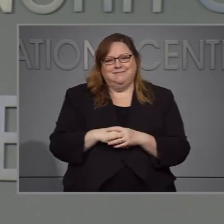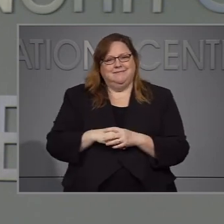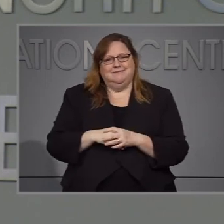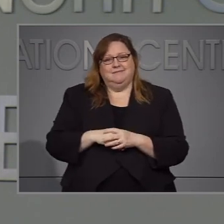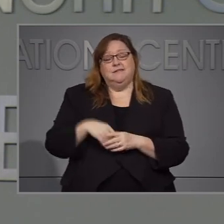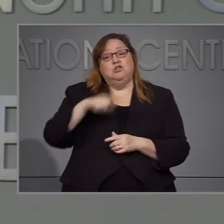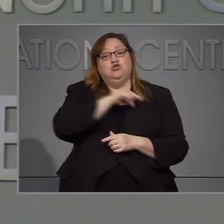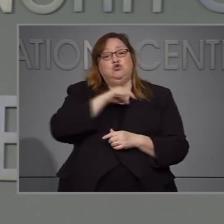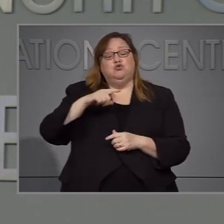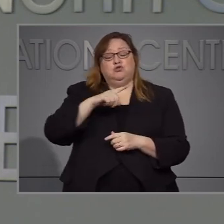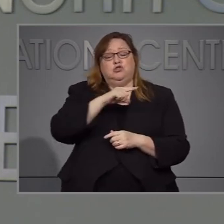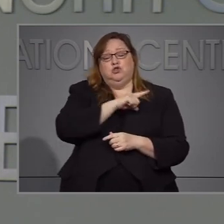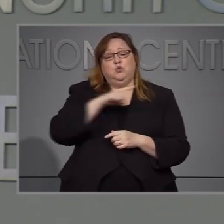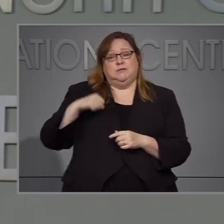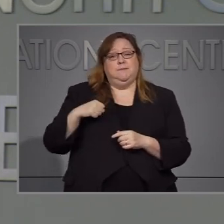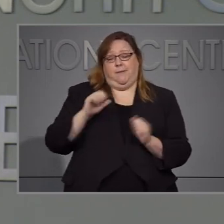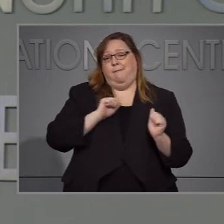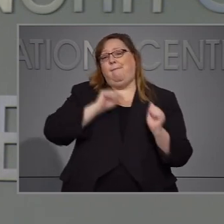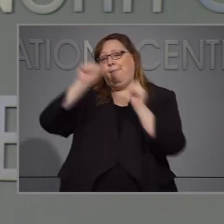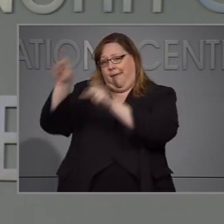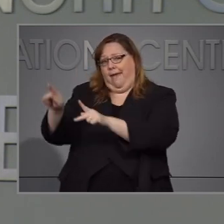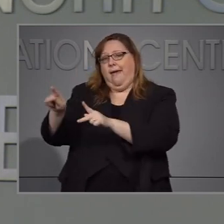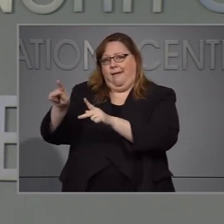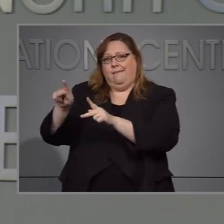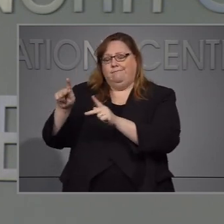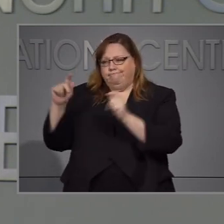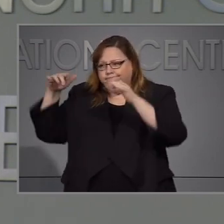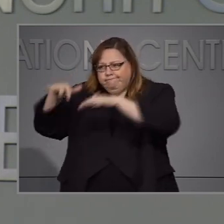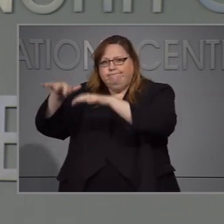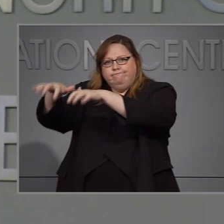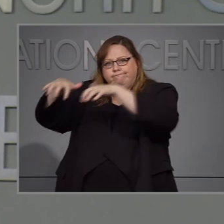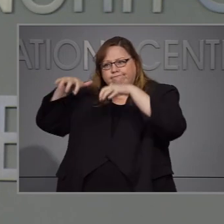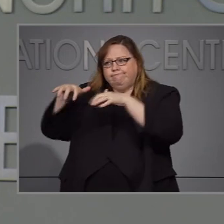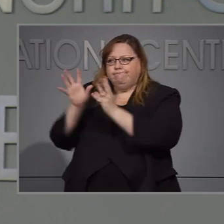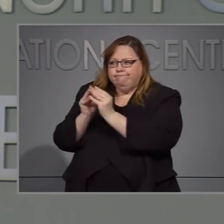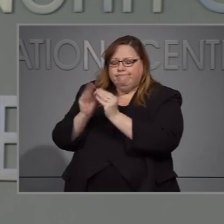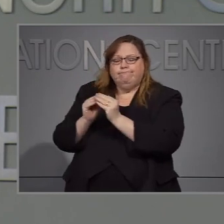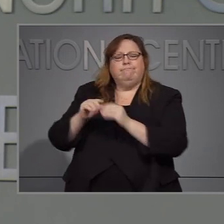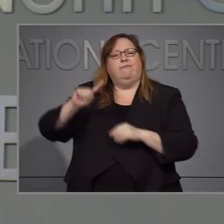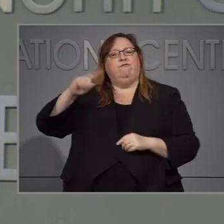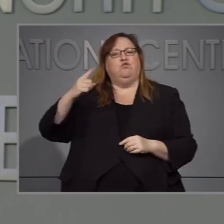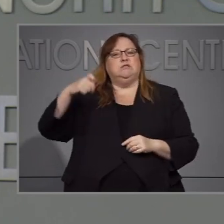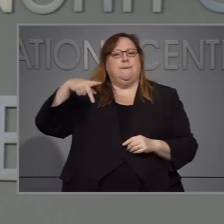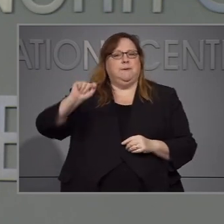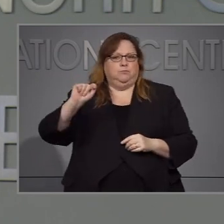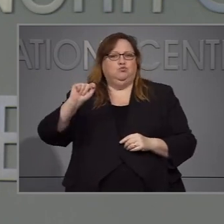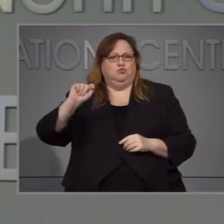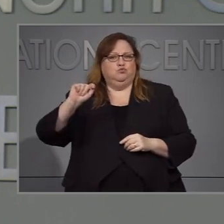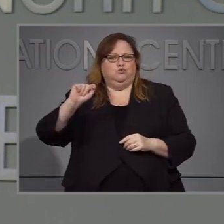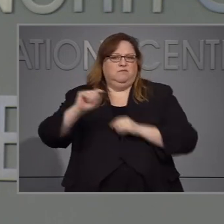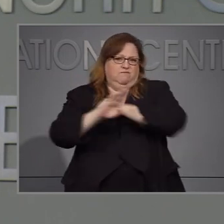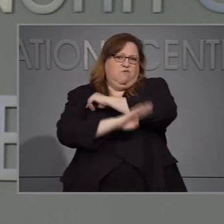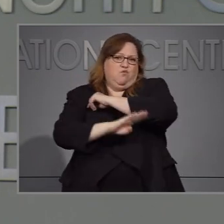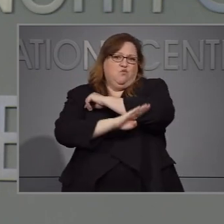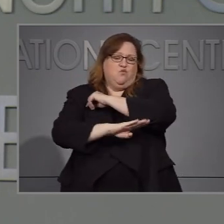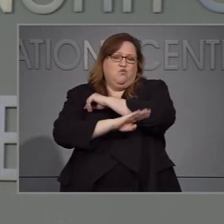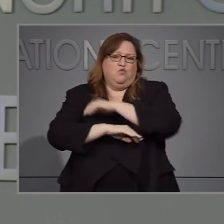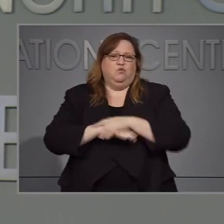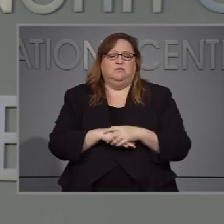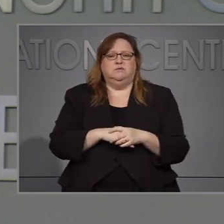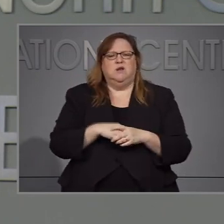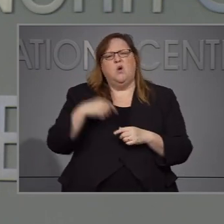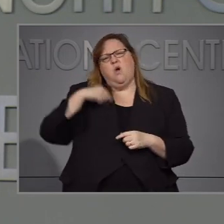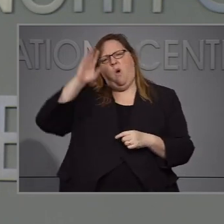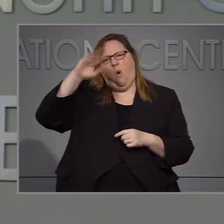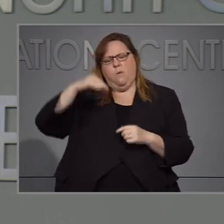the 1st of September. We hope to have a federal congressional package by then that would have